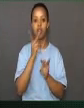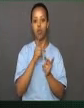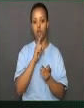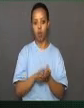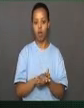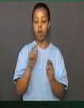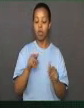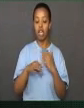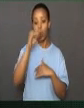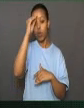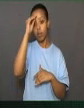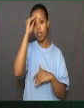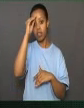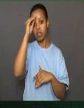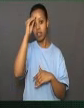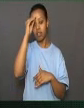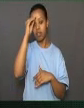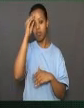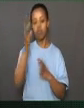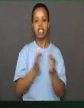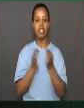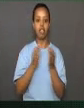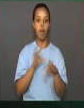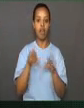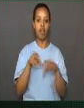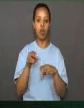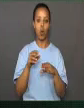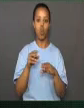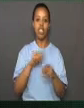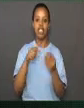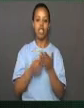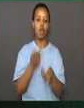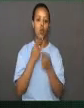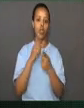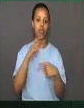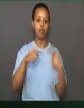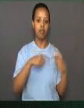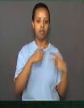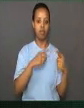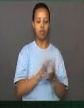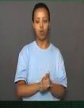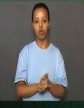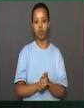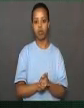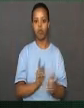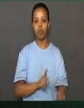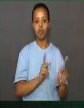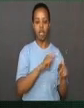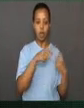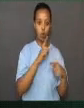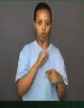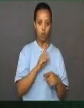In today's lesson, we described the process of protein synthesis and the function